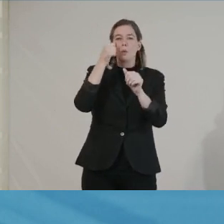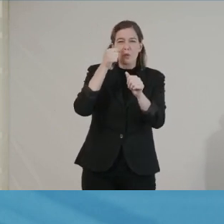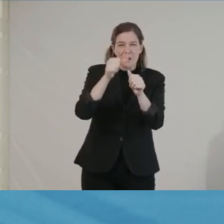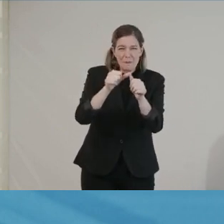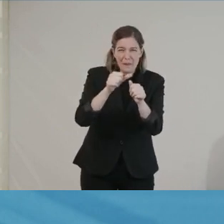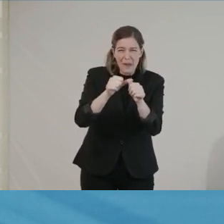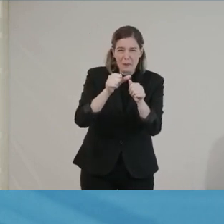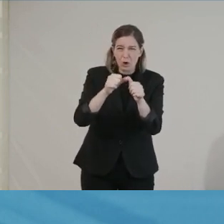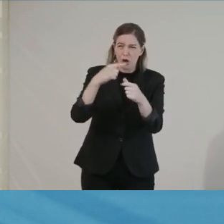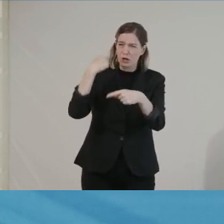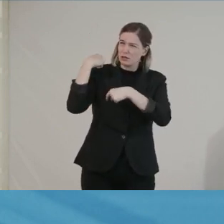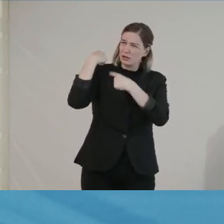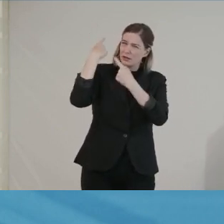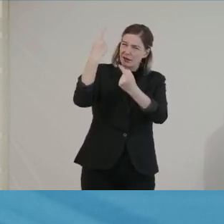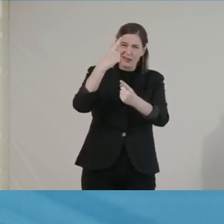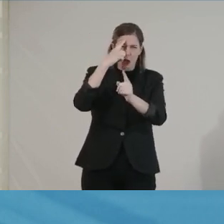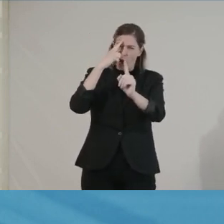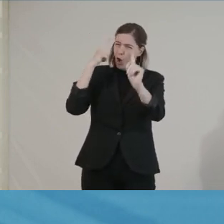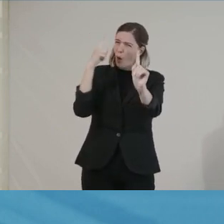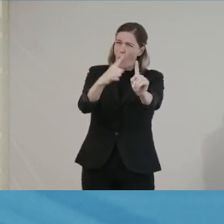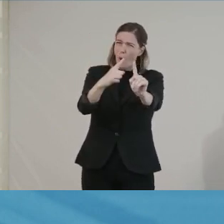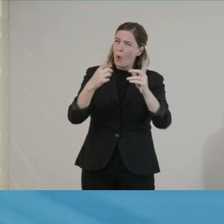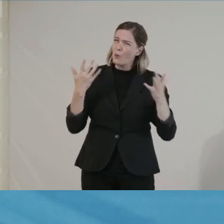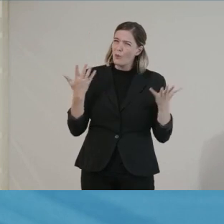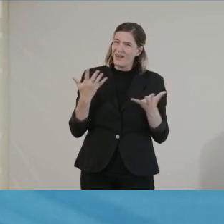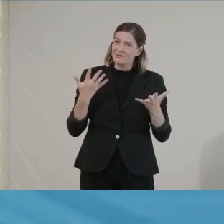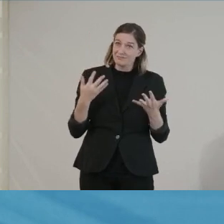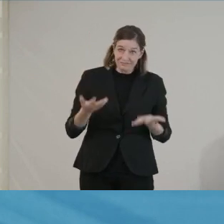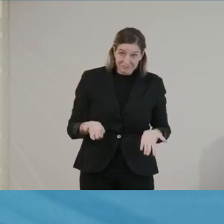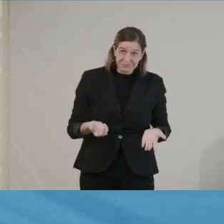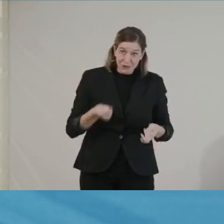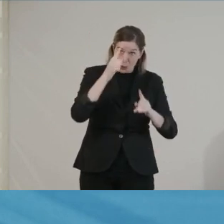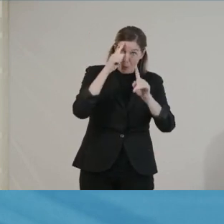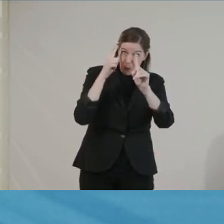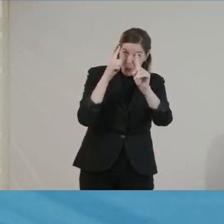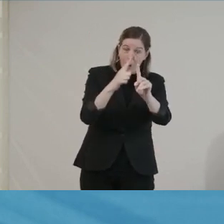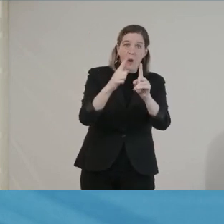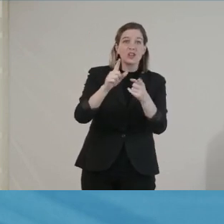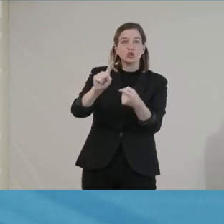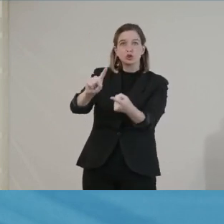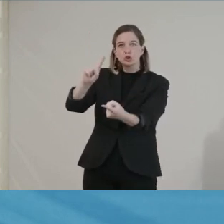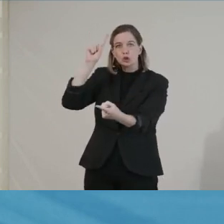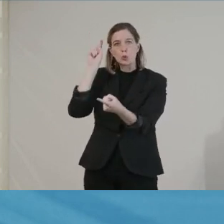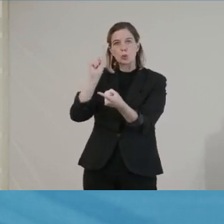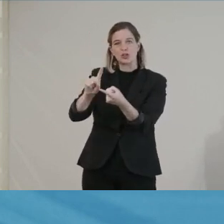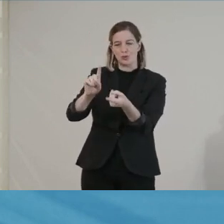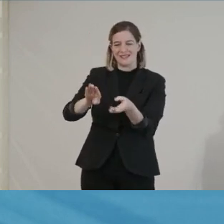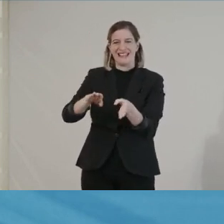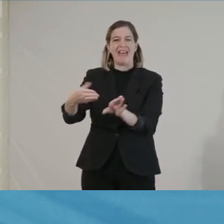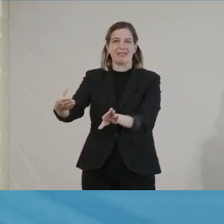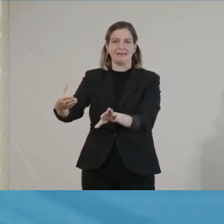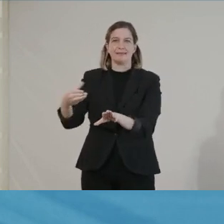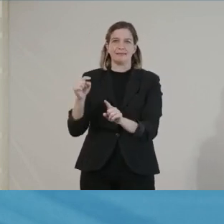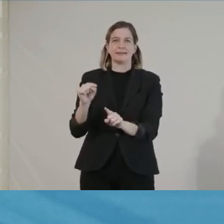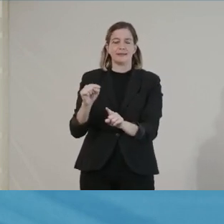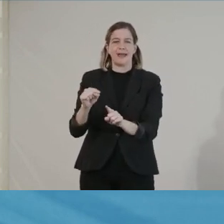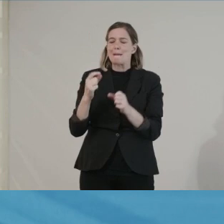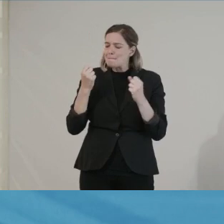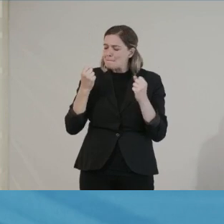date, okay? We want to reduce the number of deaths by as many as we can. We want to reduce the number